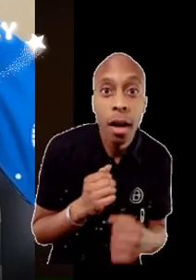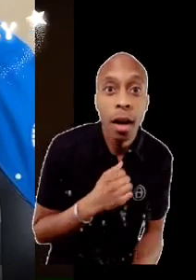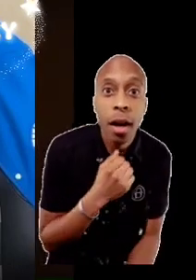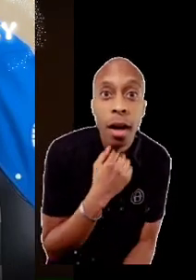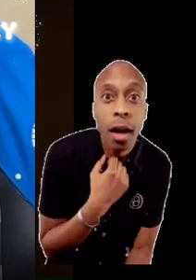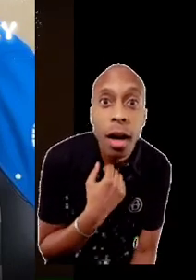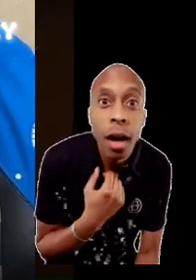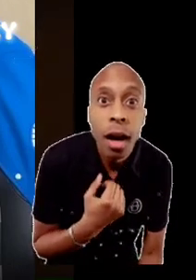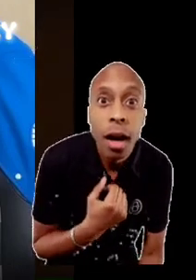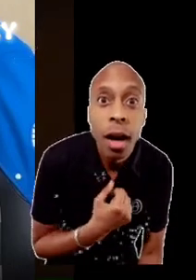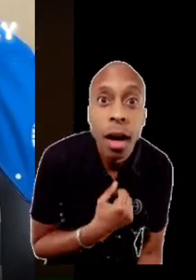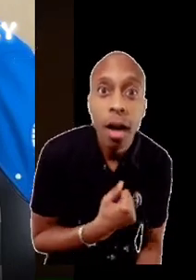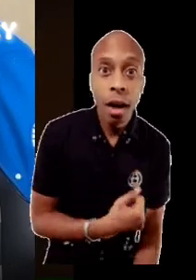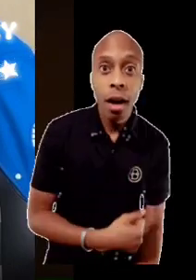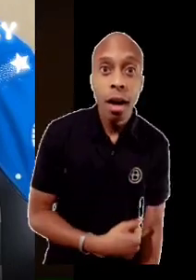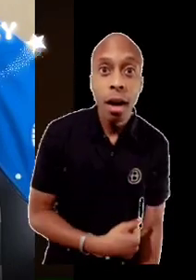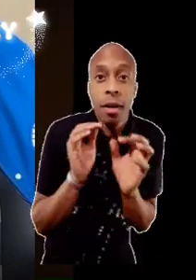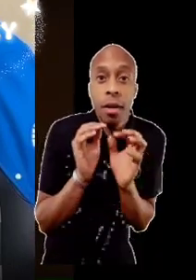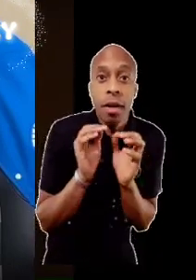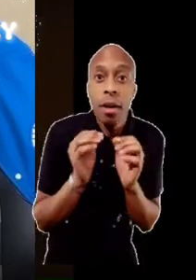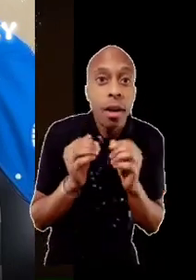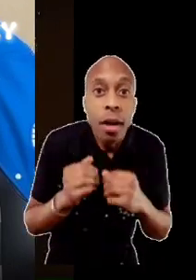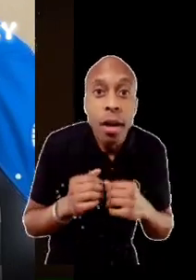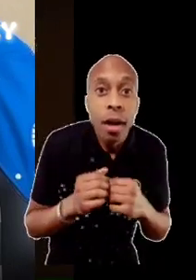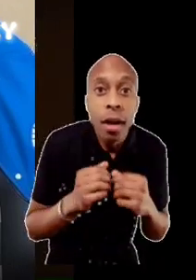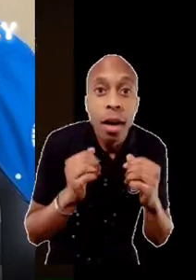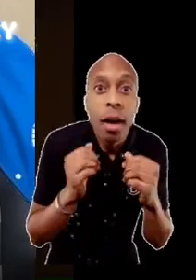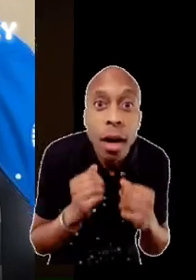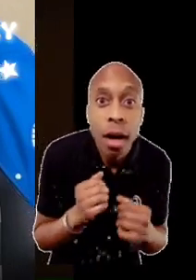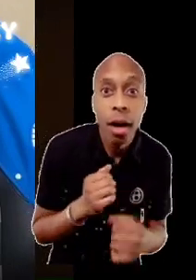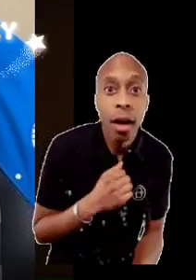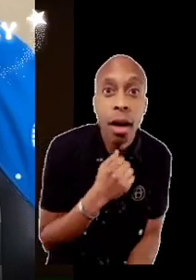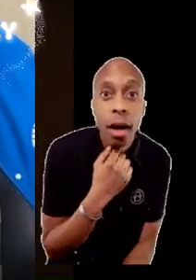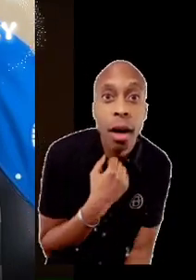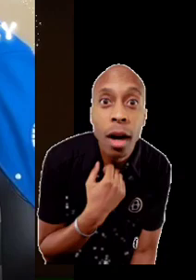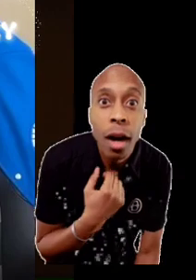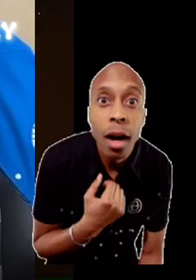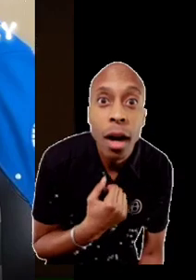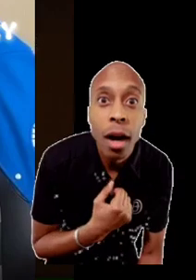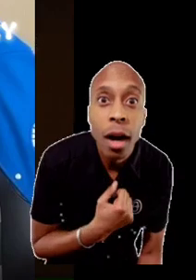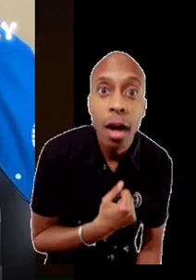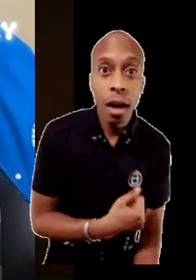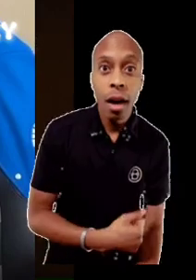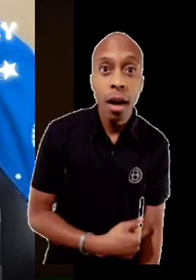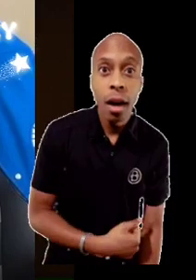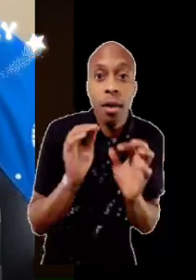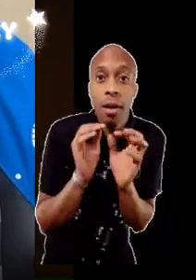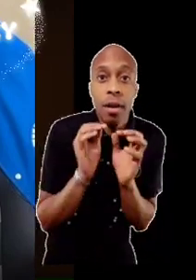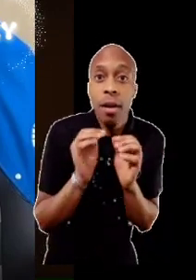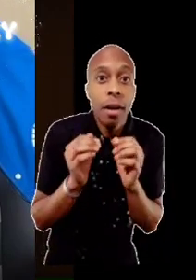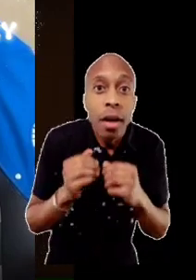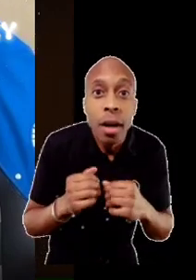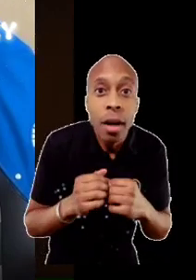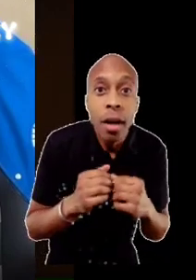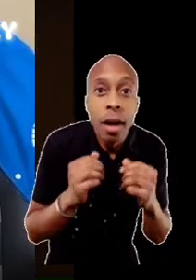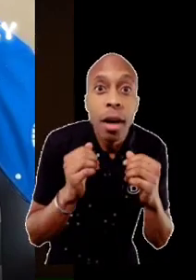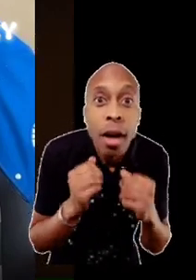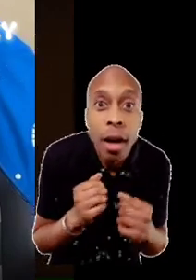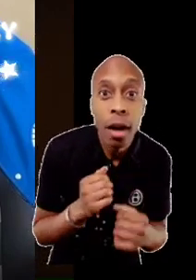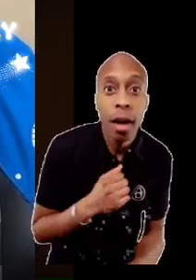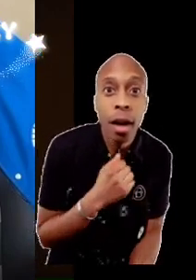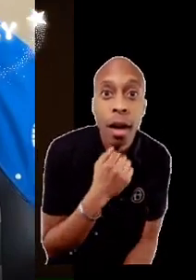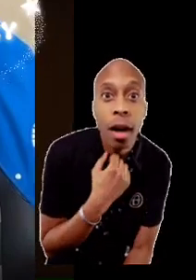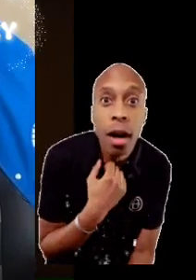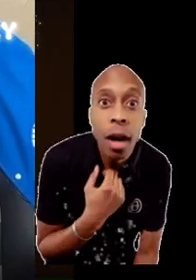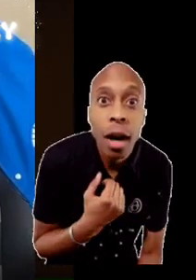every name will come up as wrong on your page and talk to them about